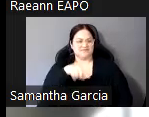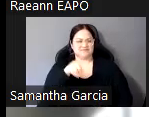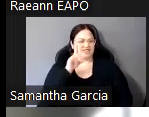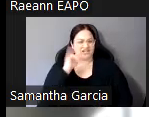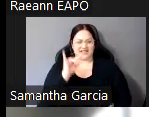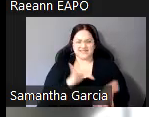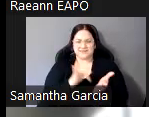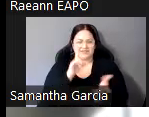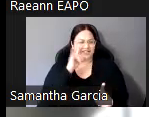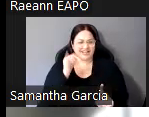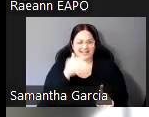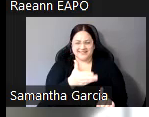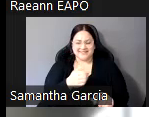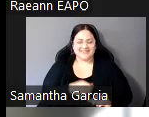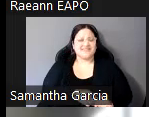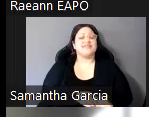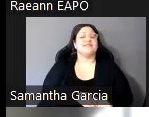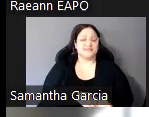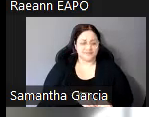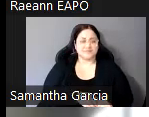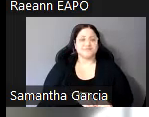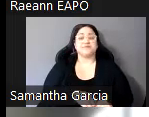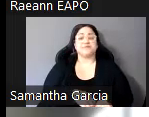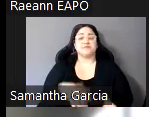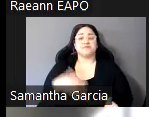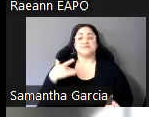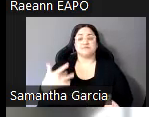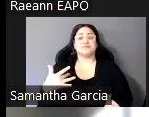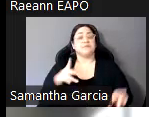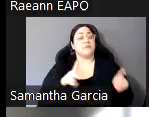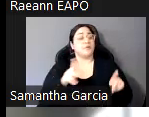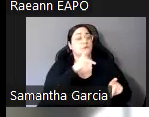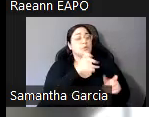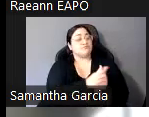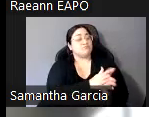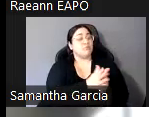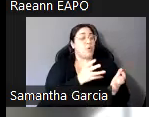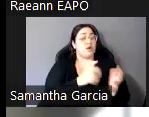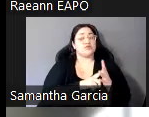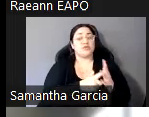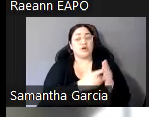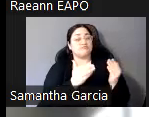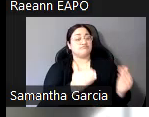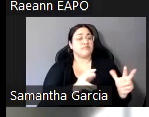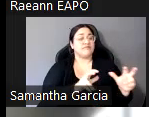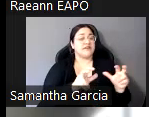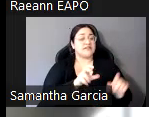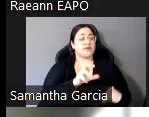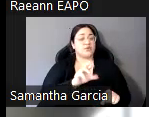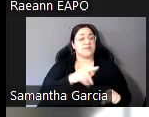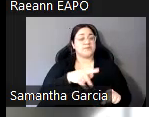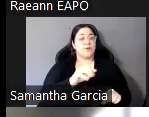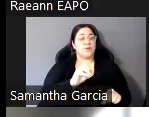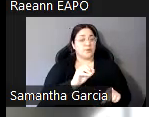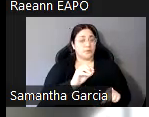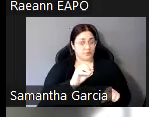victims will search online and look to wanting to jump in the crypto phase. It was really popular a long time ago when Bitcoin was worth